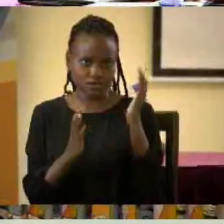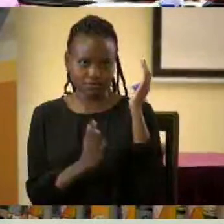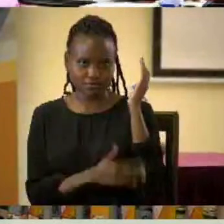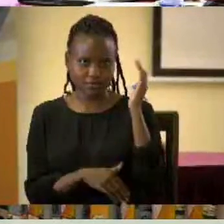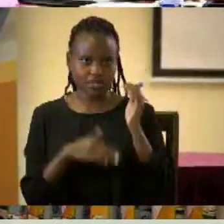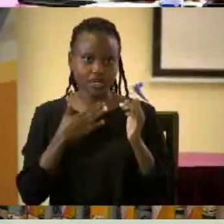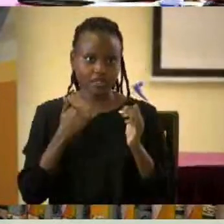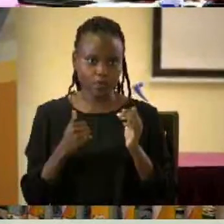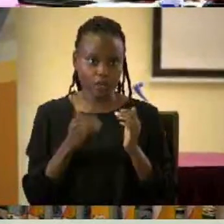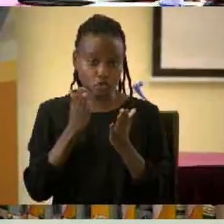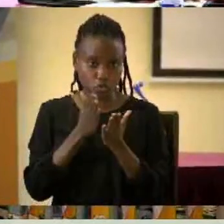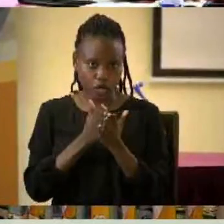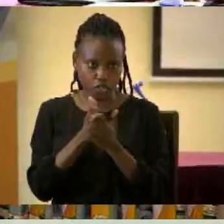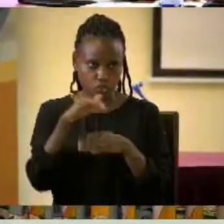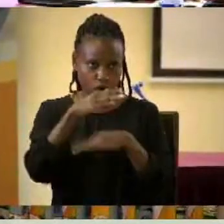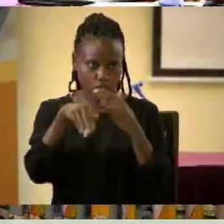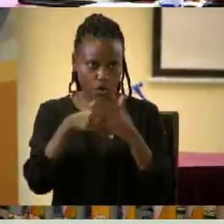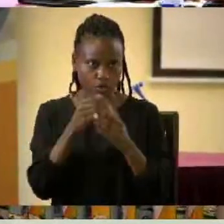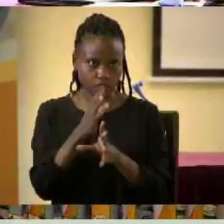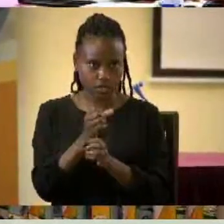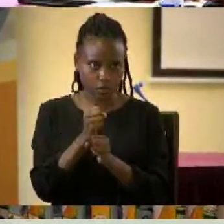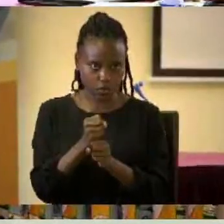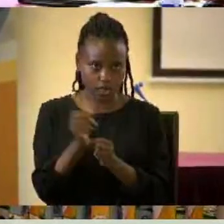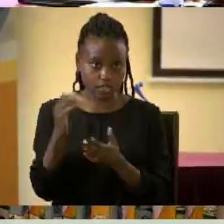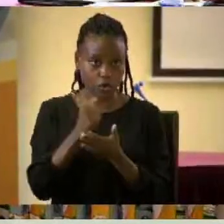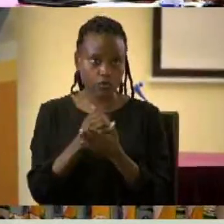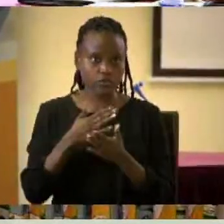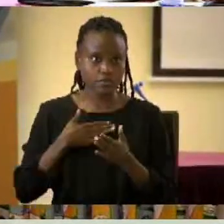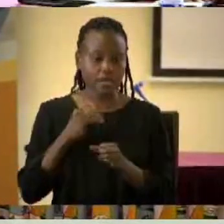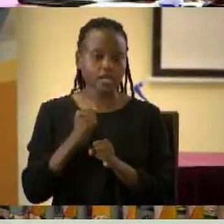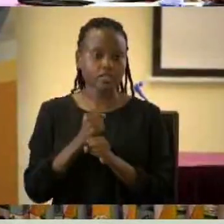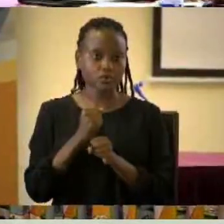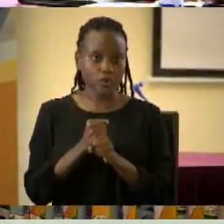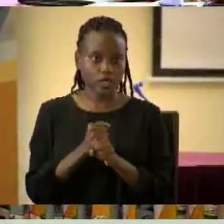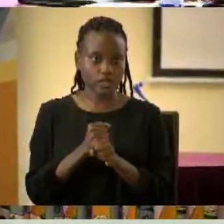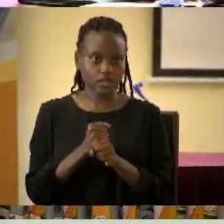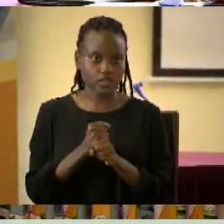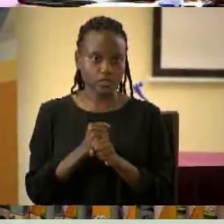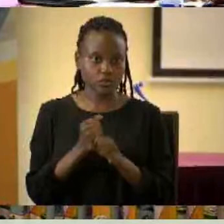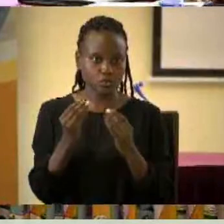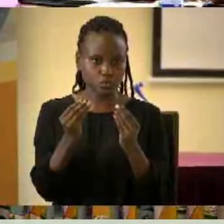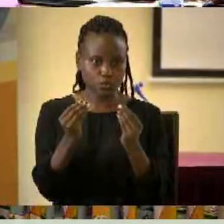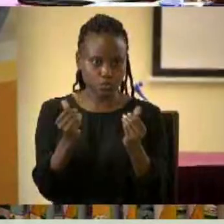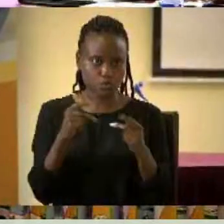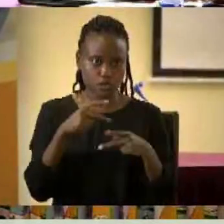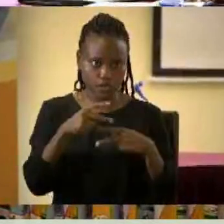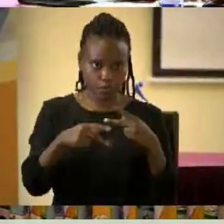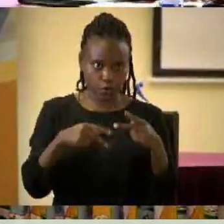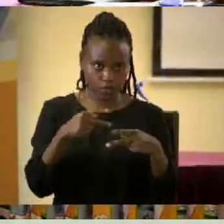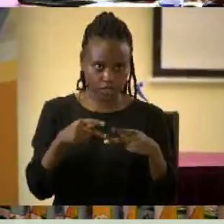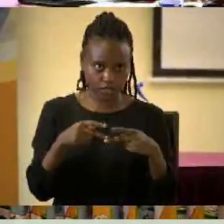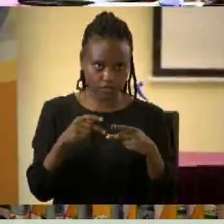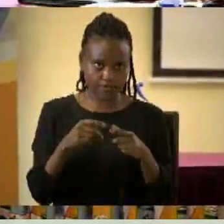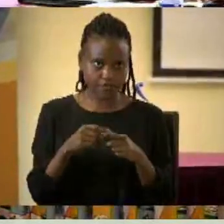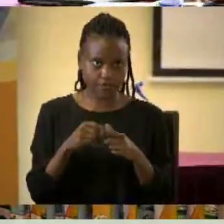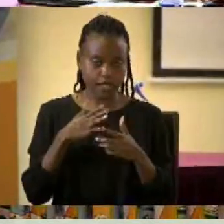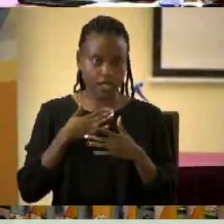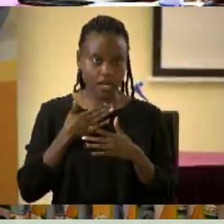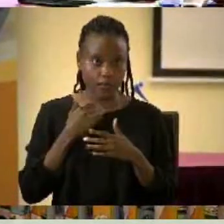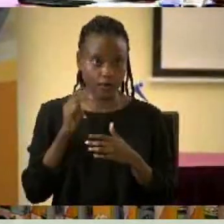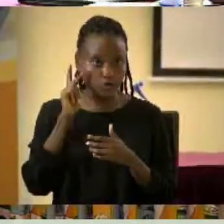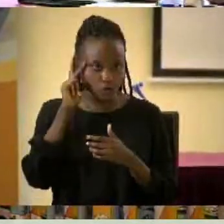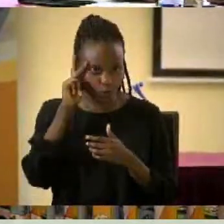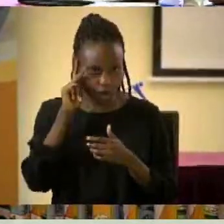assure all stakeholders that my office is working to streamline these processes. May I also acknowledge